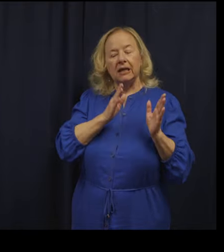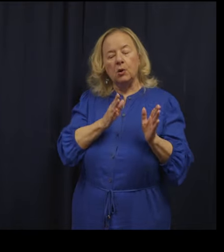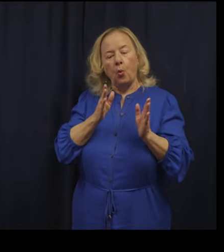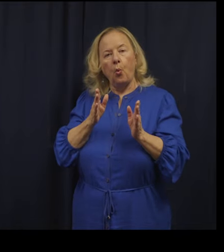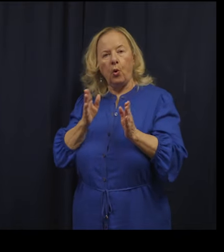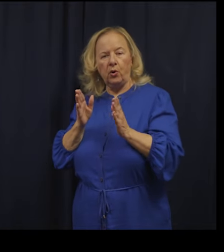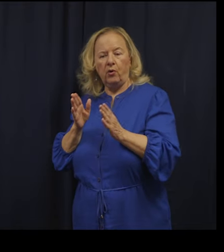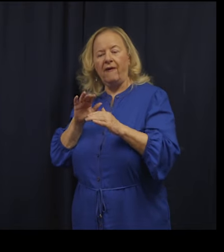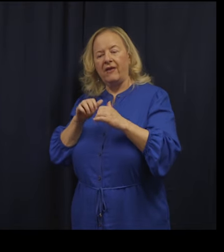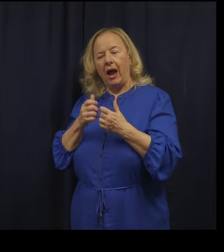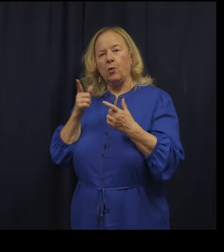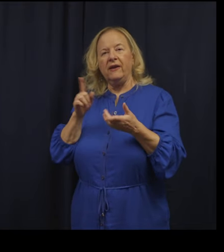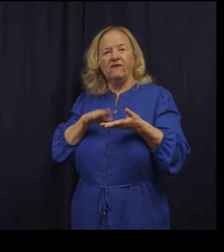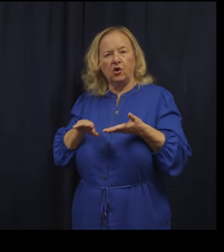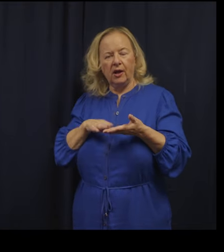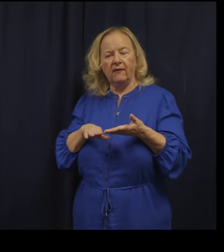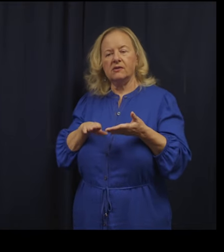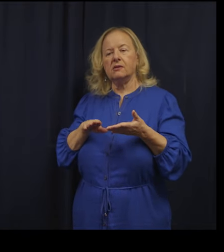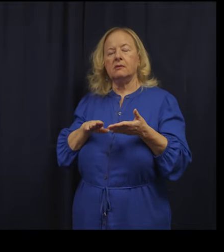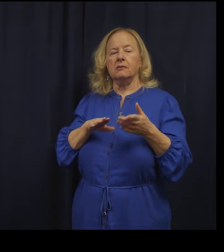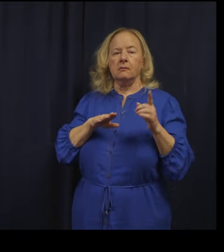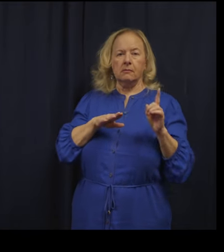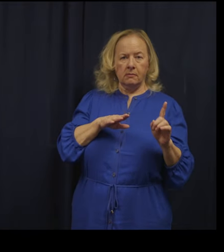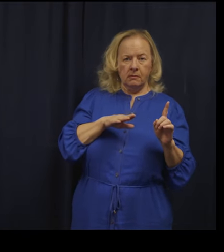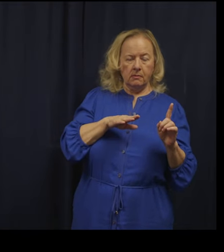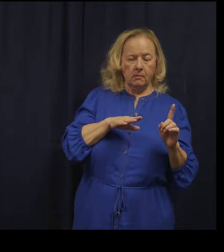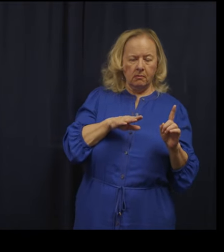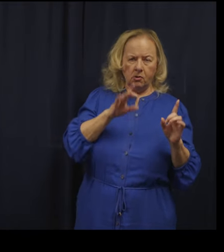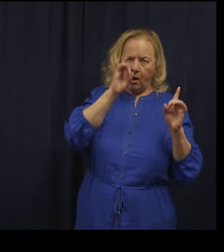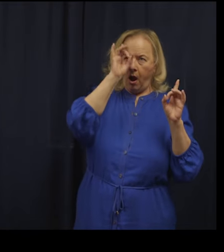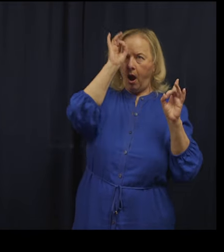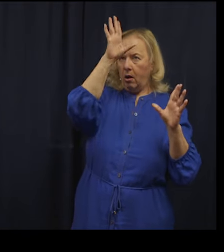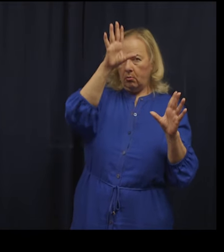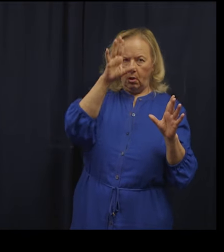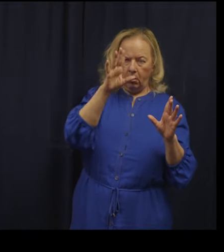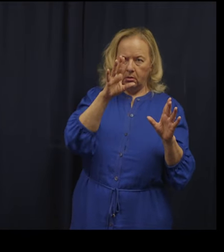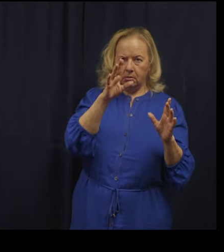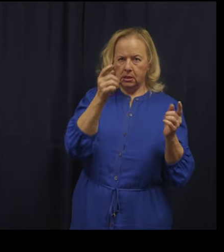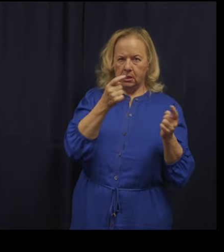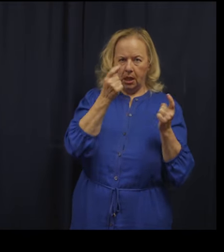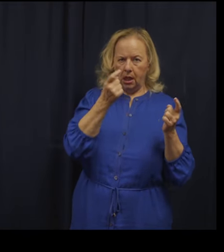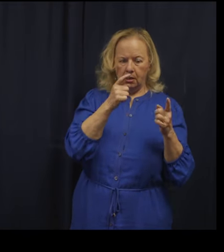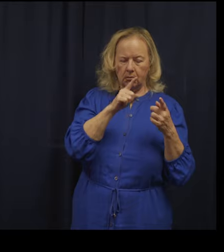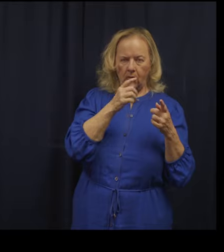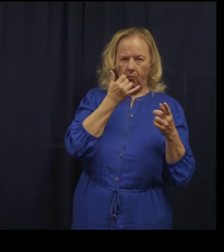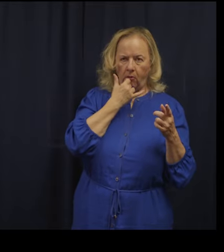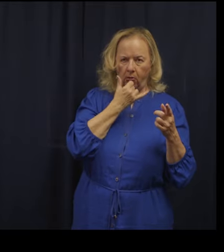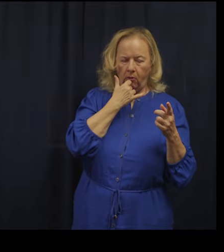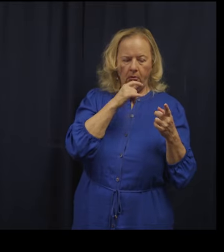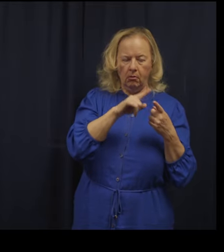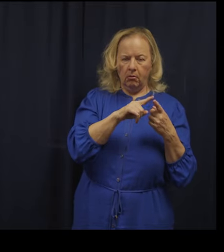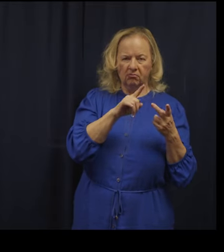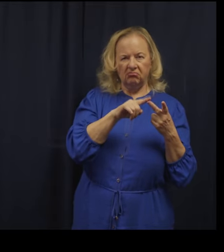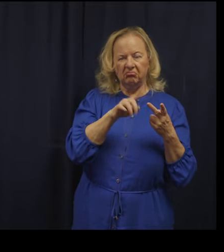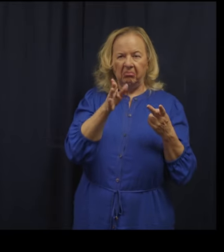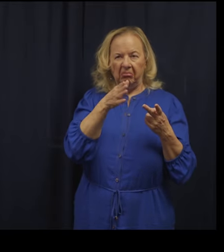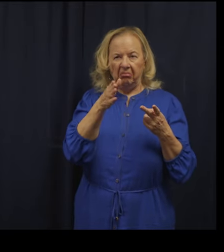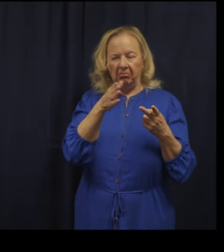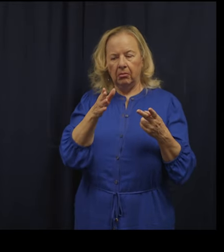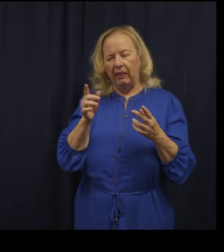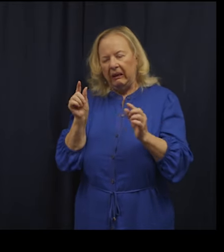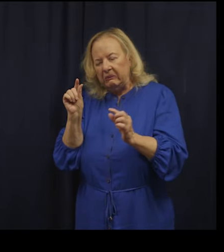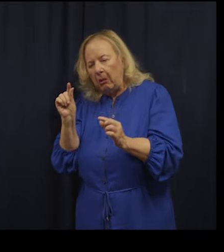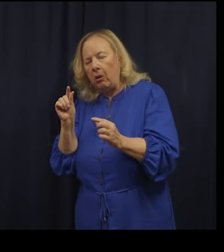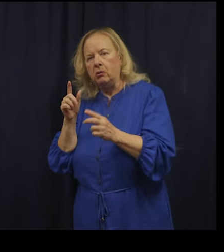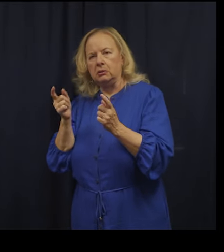order of how he forgives. He forgives the most horrible sin, okay, medium sin, and a